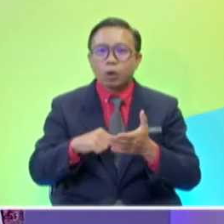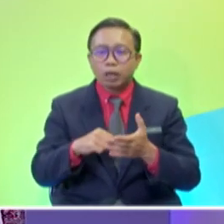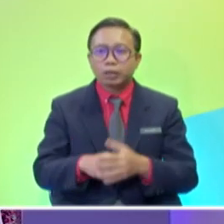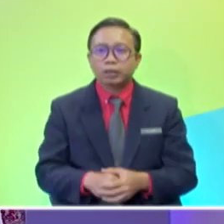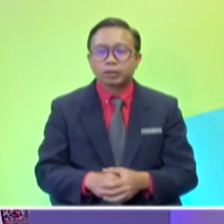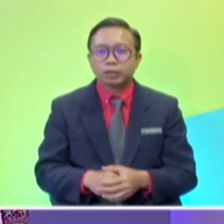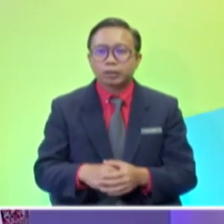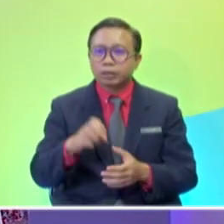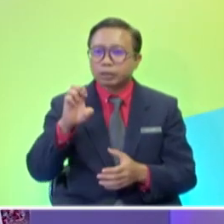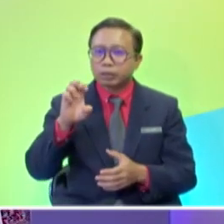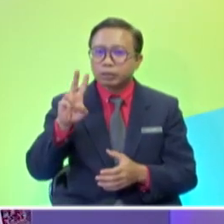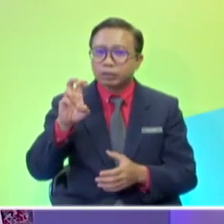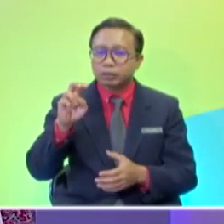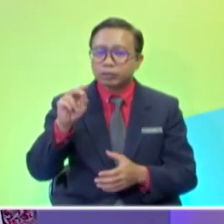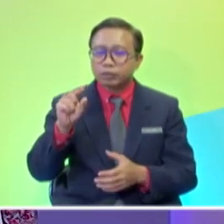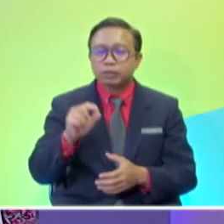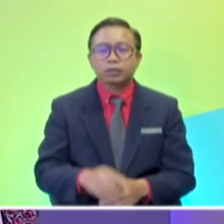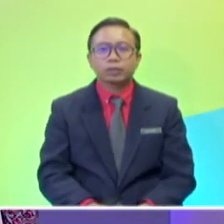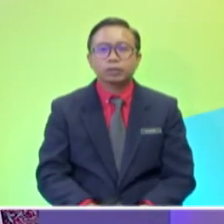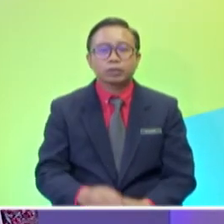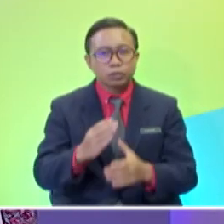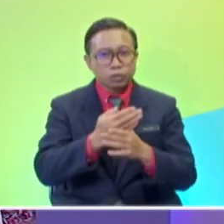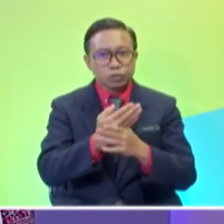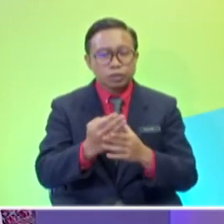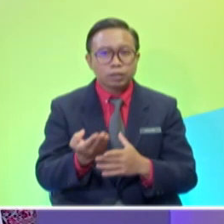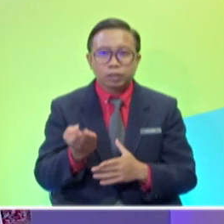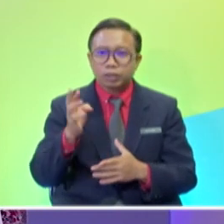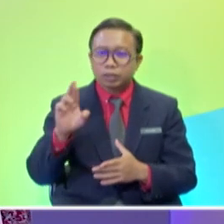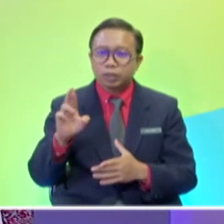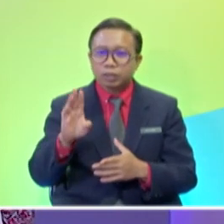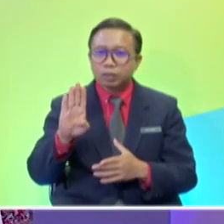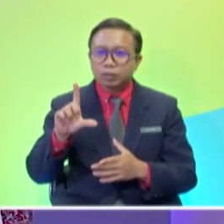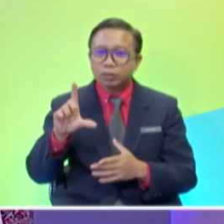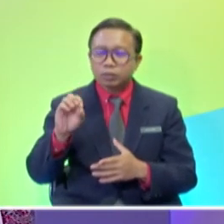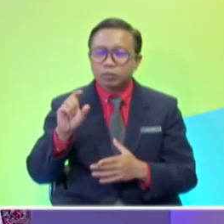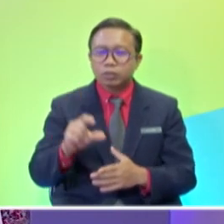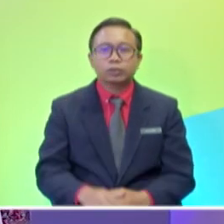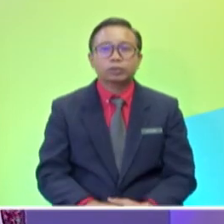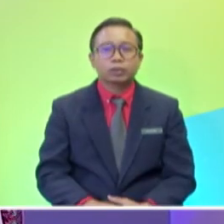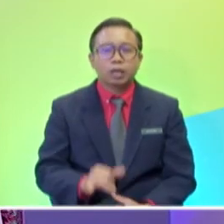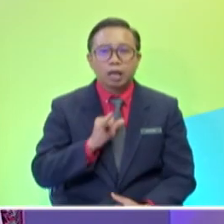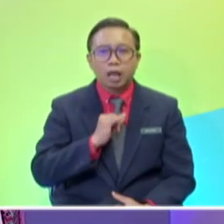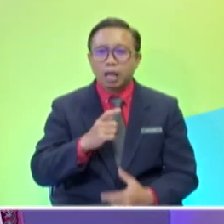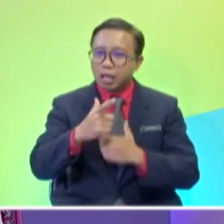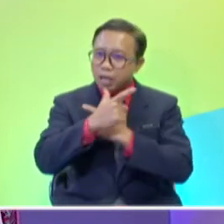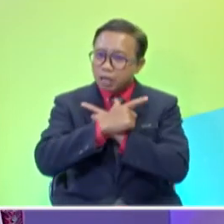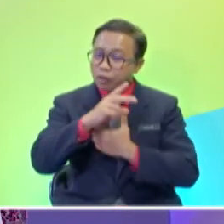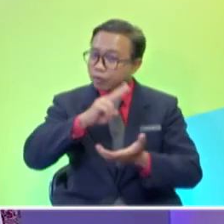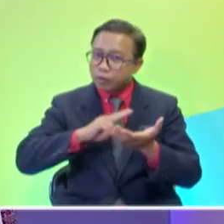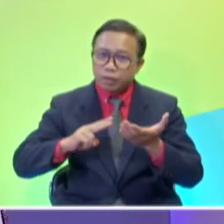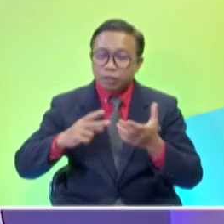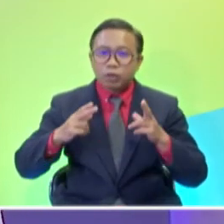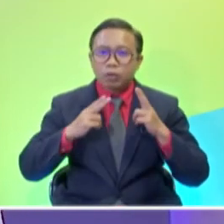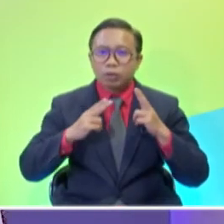whatever events that the person who's sharing their blog with has experienced. So that's why I love reading about holiday blogs, looking